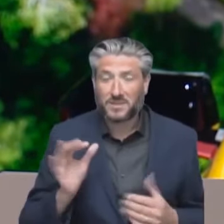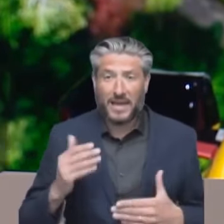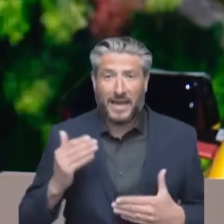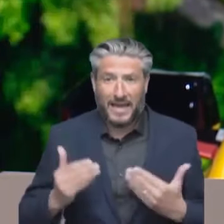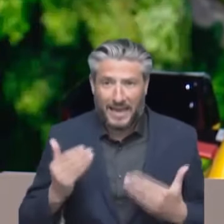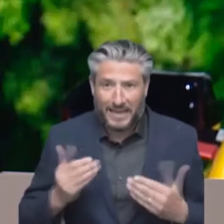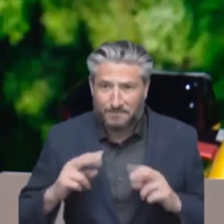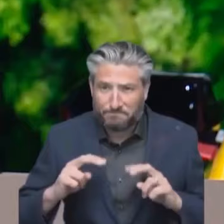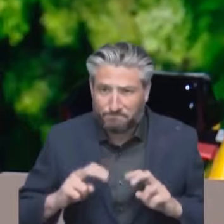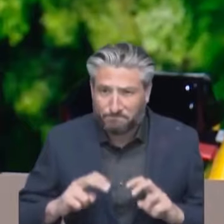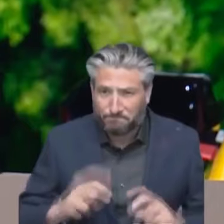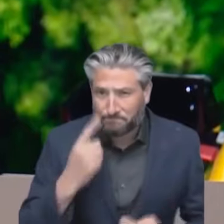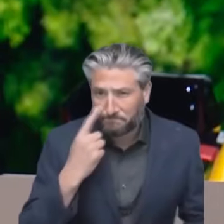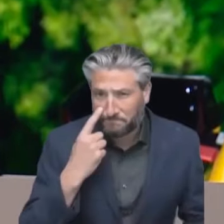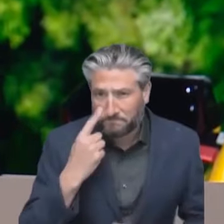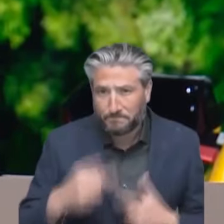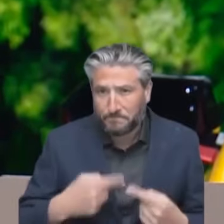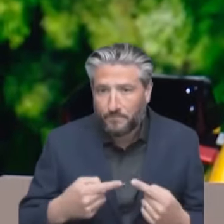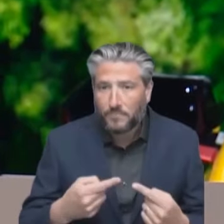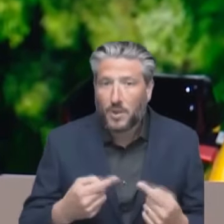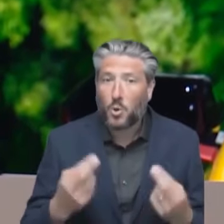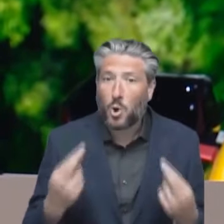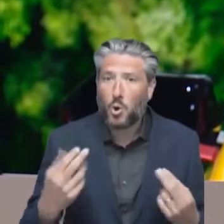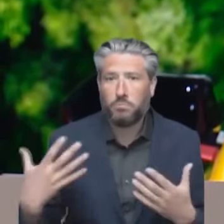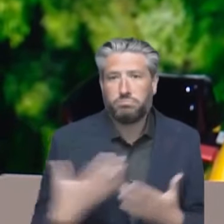position ourselves as leaders in this field.